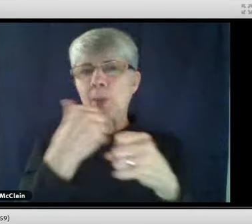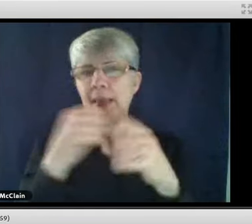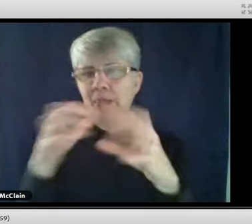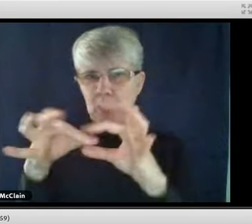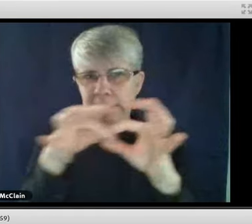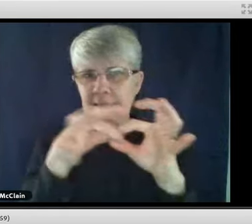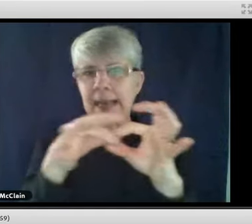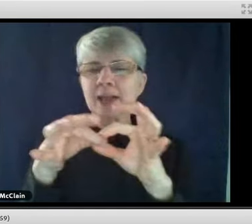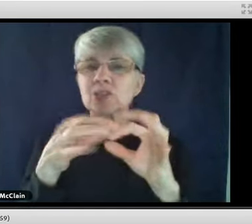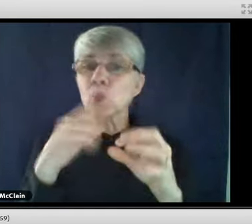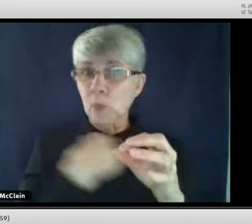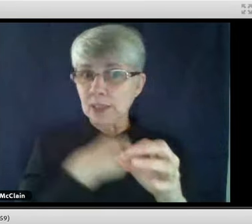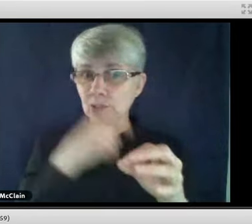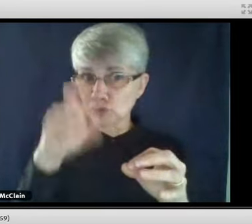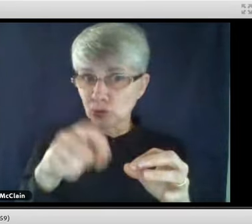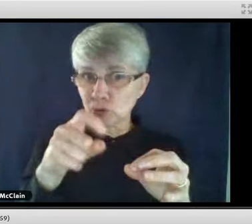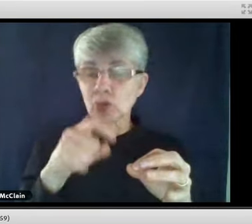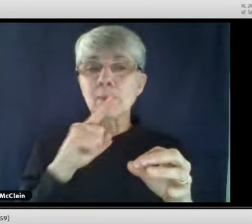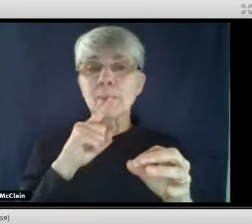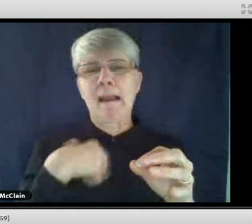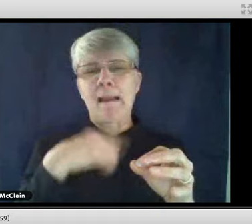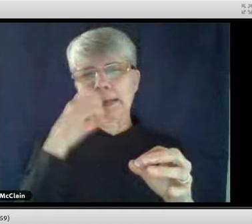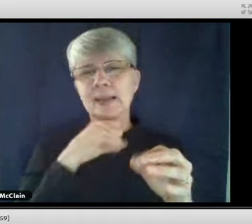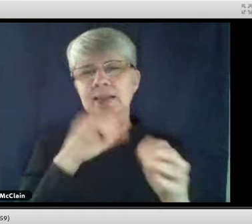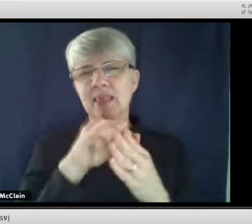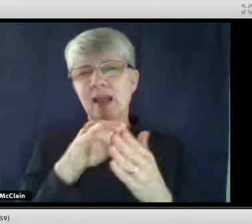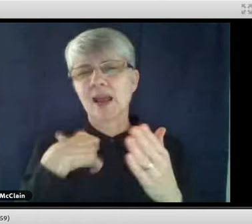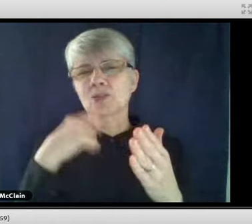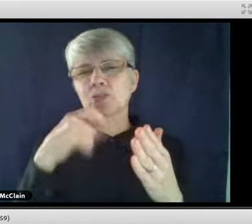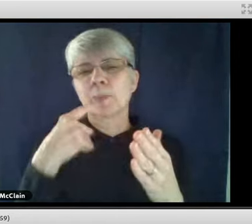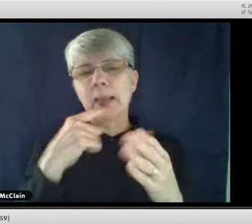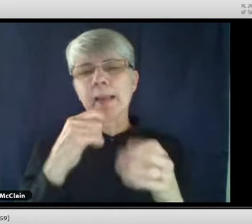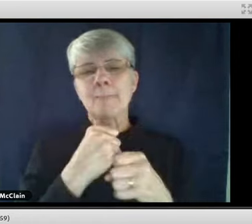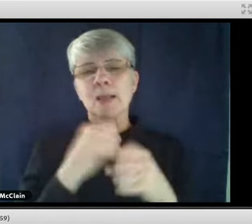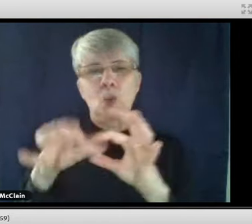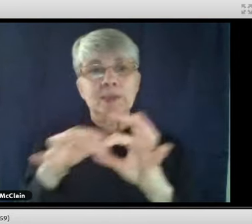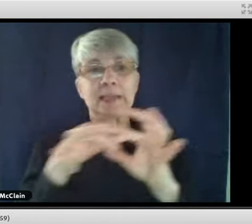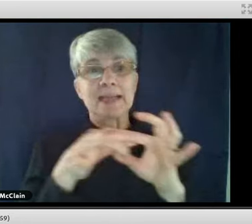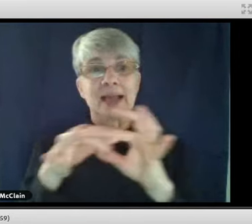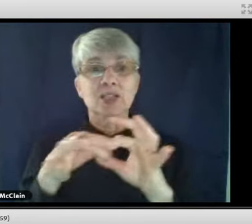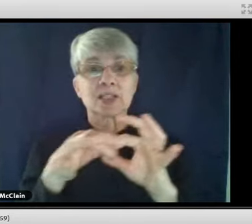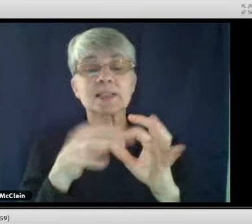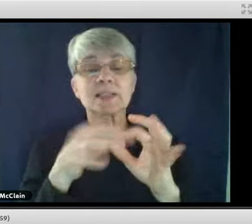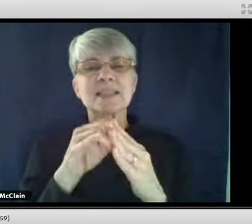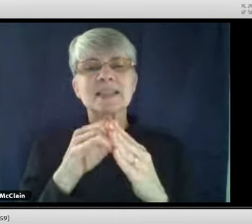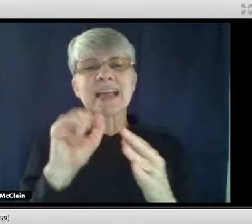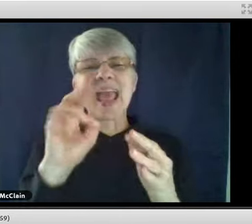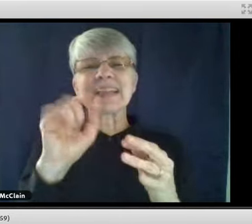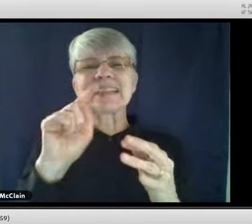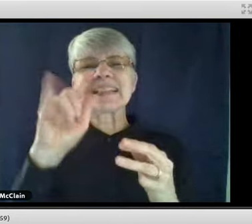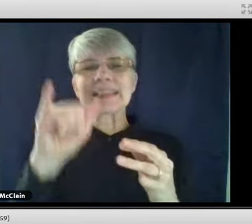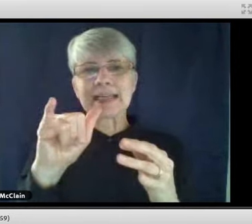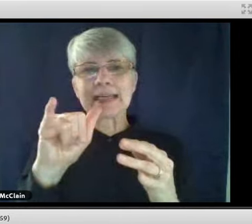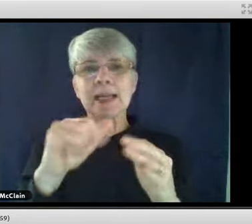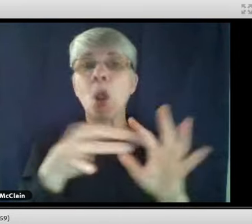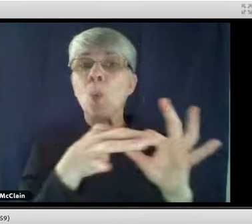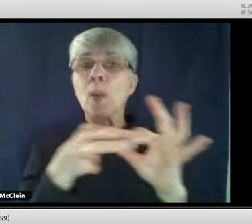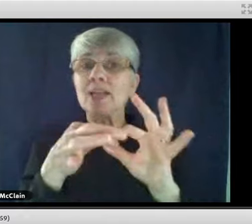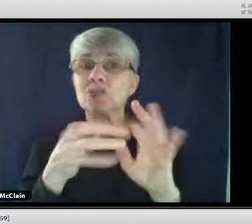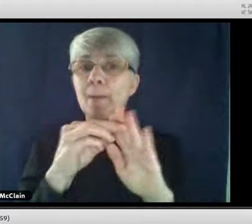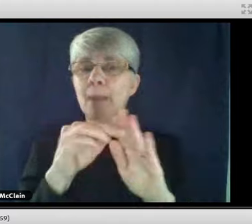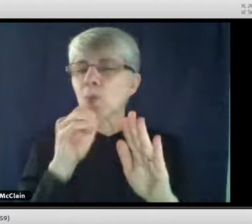So we should be, I guess, that's what I should say. We should be making those, because it's an entity relationship model, right? So we're